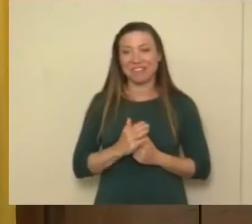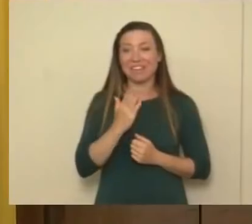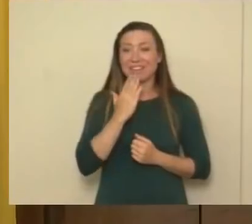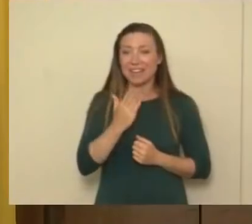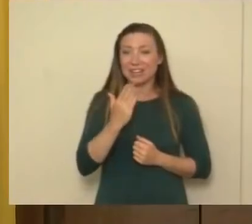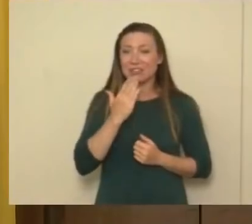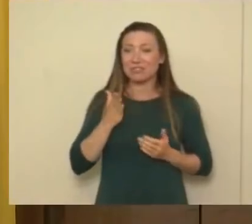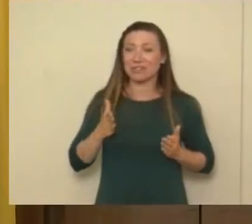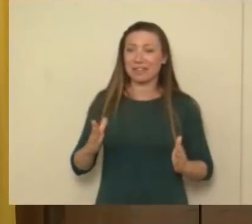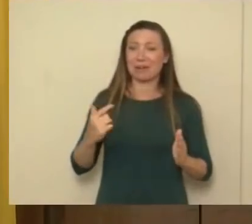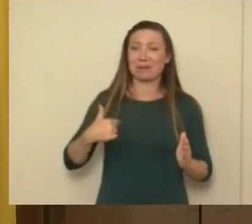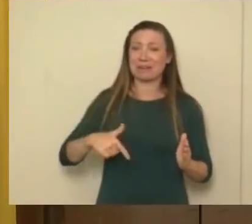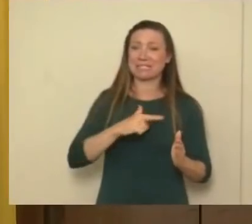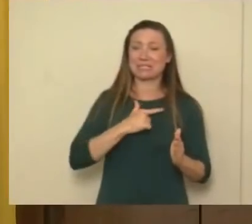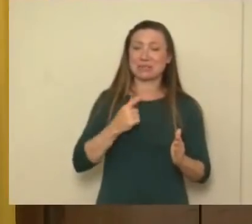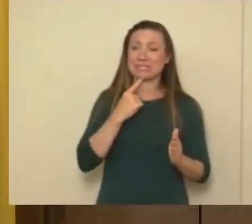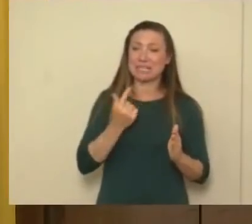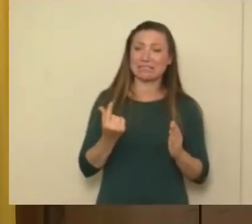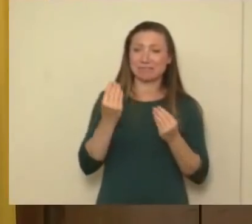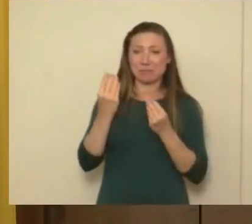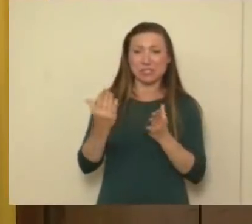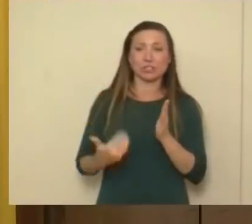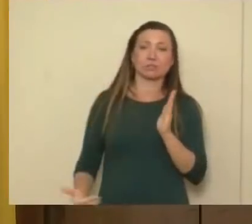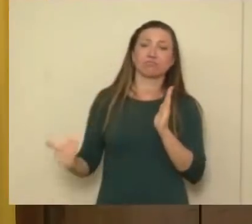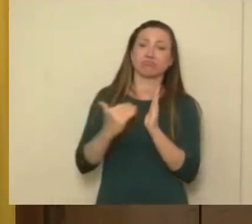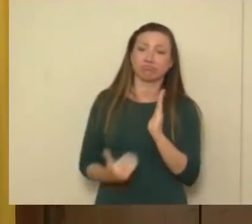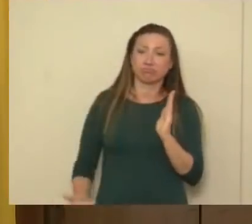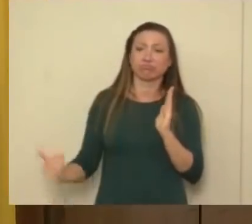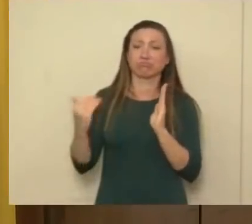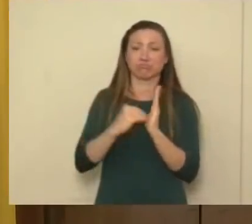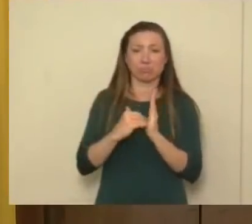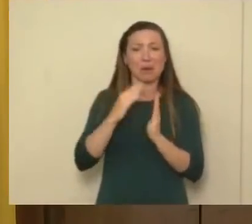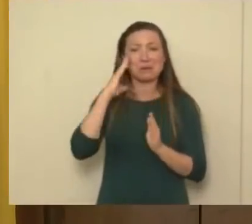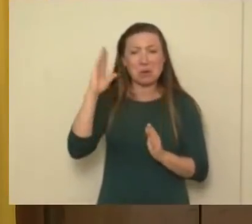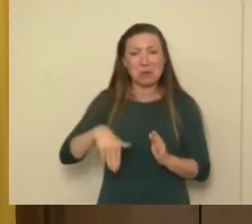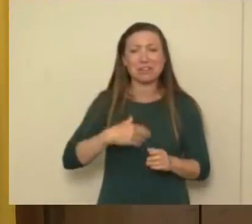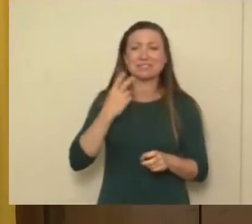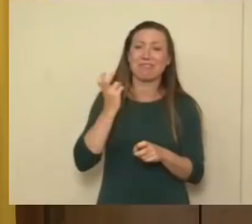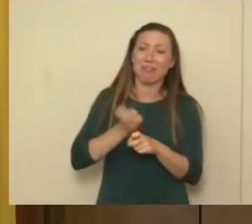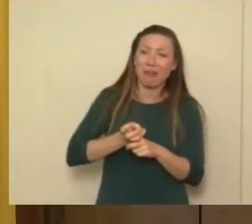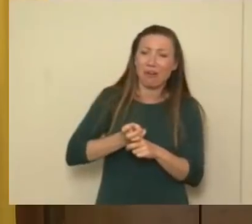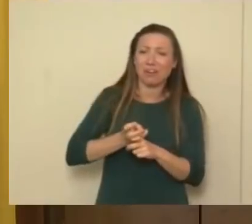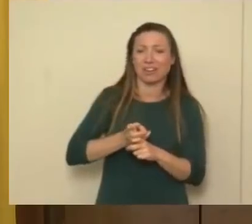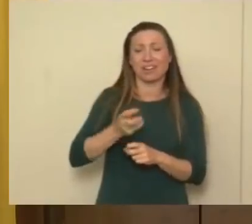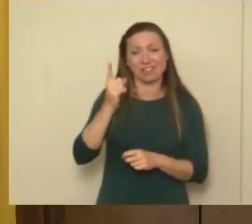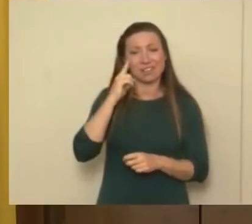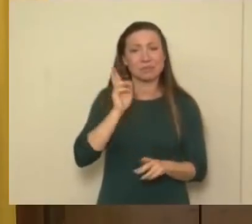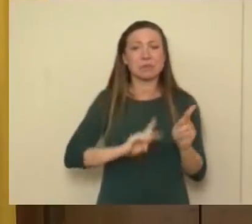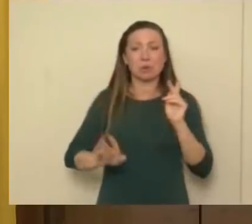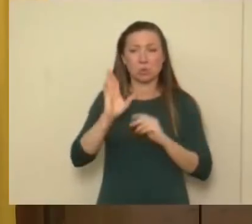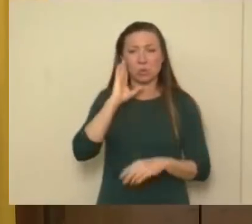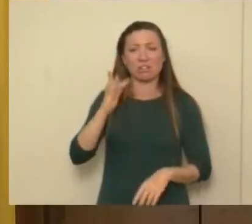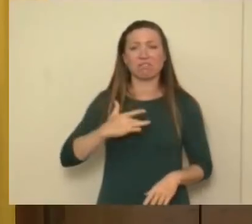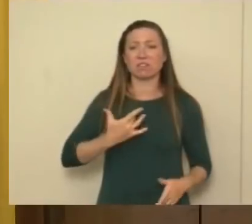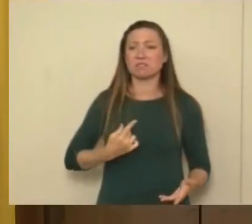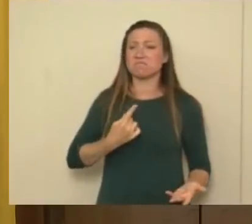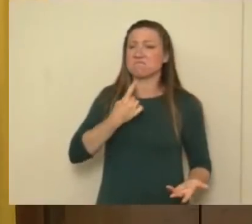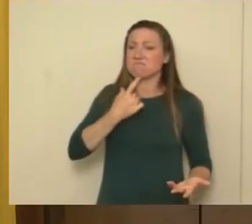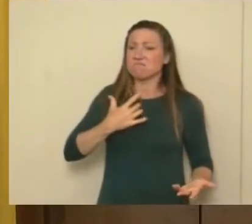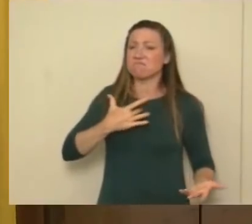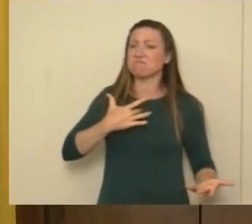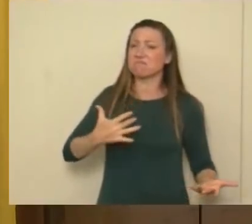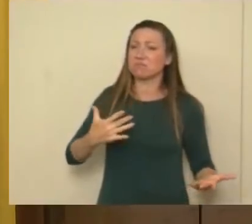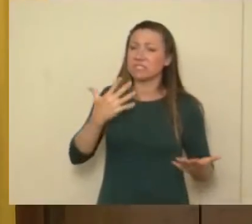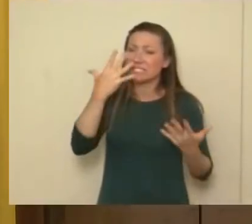this information. We know that it's hard. I think people are likely to be disappointed about the 4th of July and the lack of